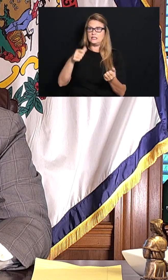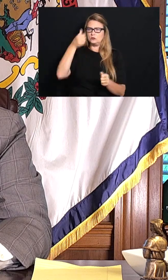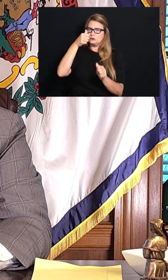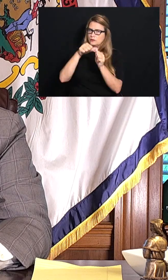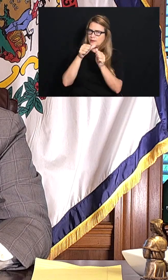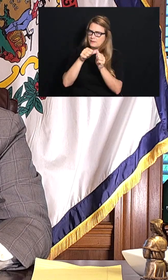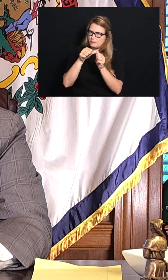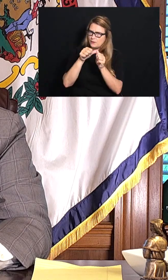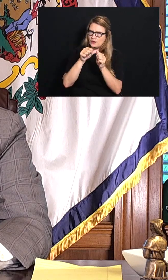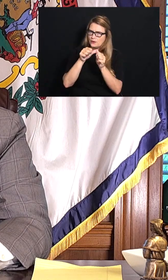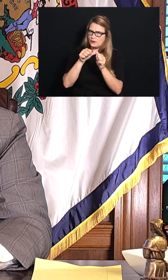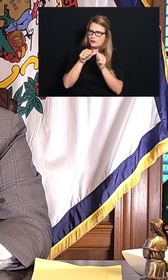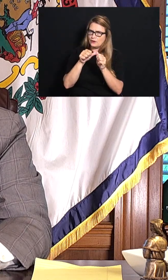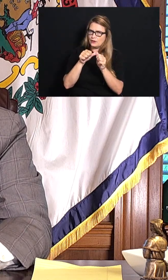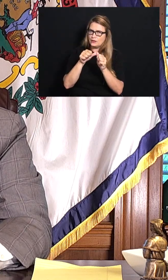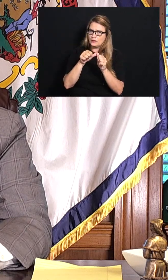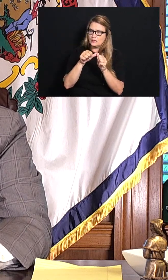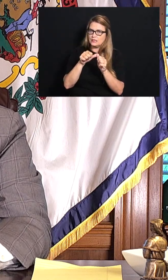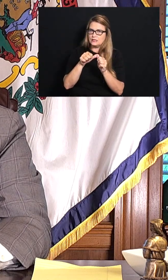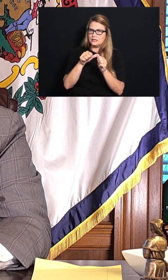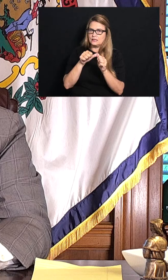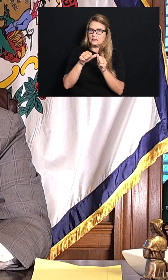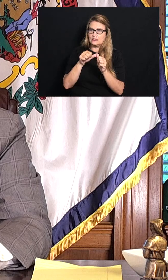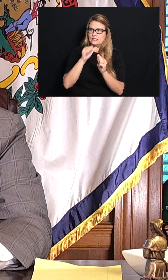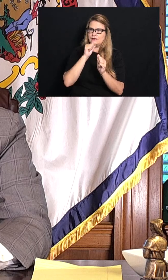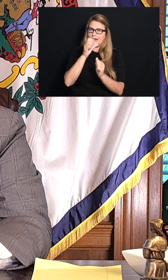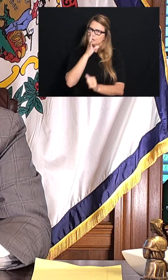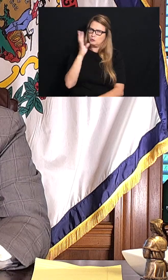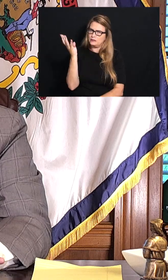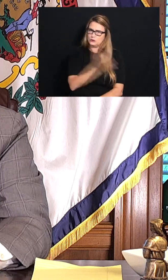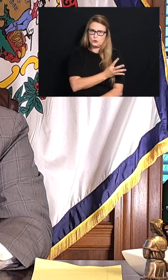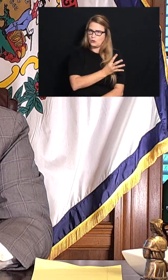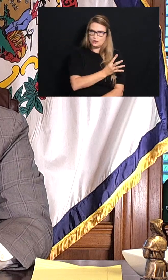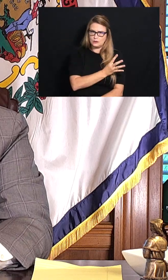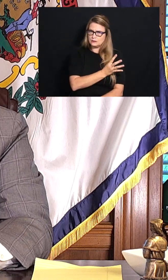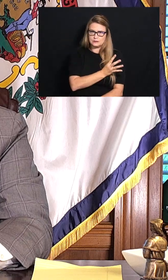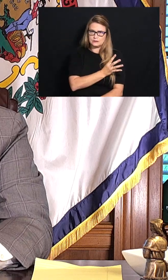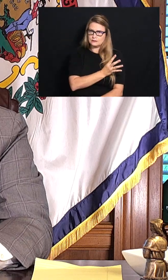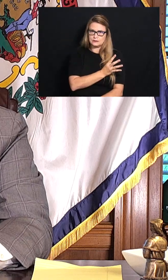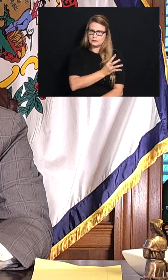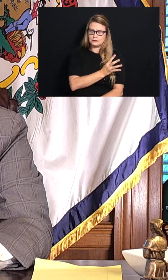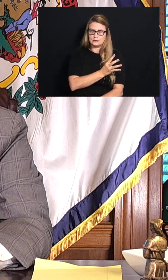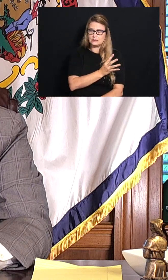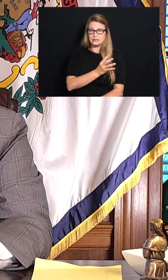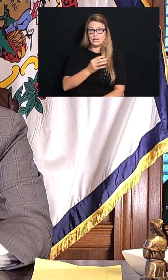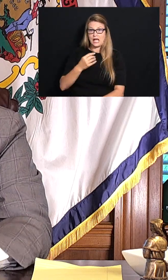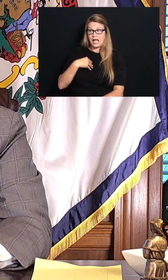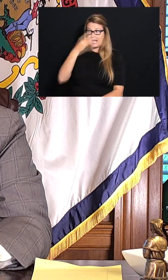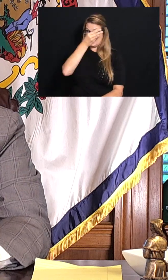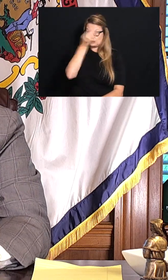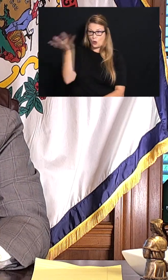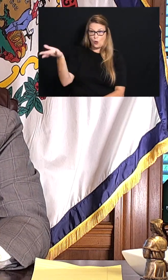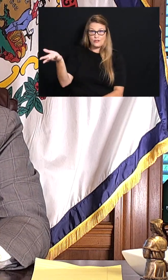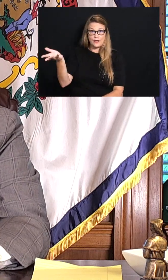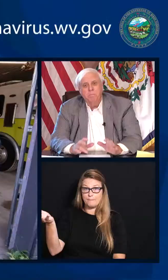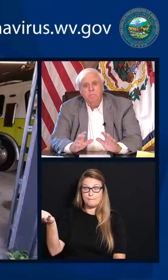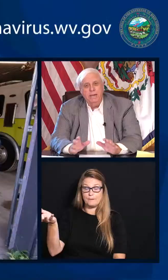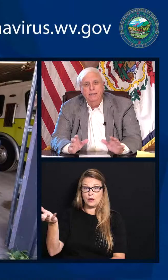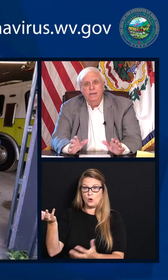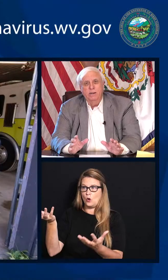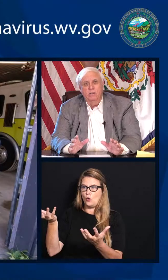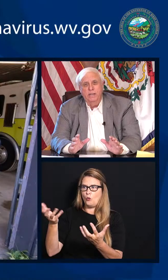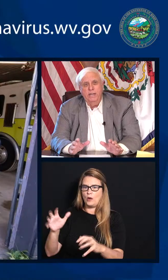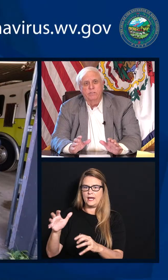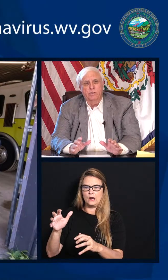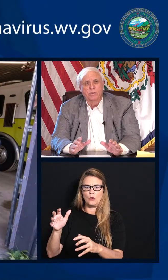all in us to not just walk away. Not walk away, and I told the folks there, we don't want to put a